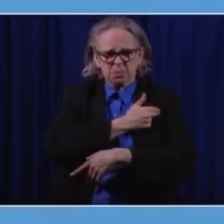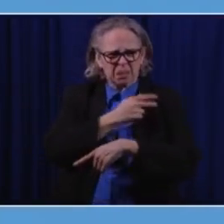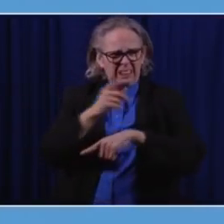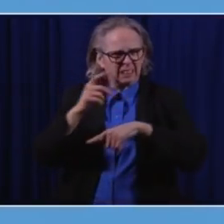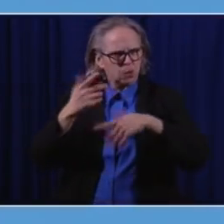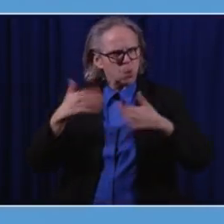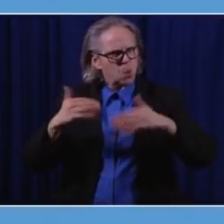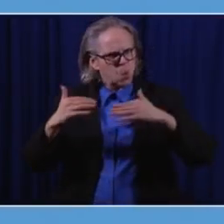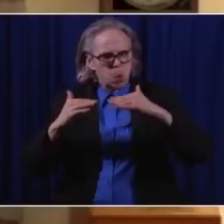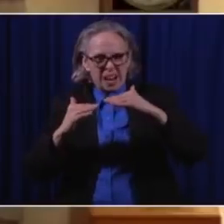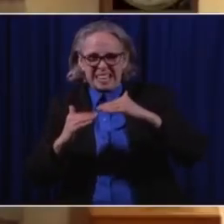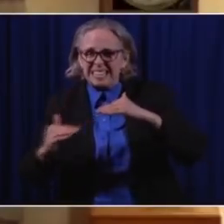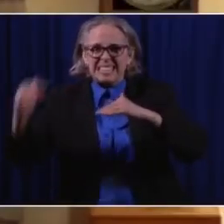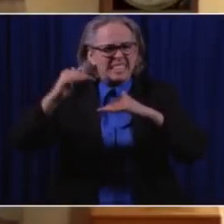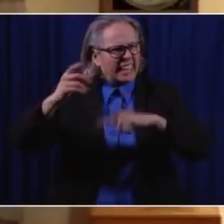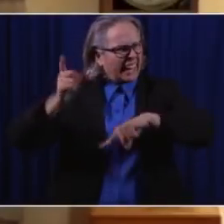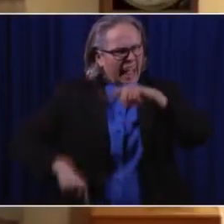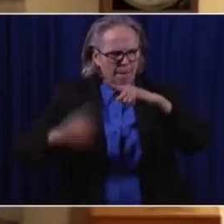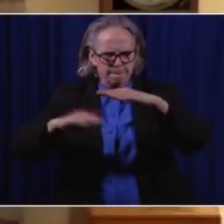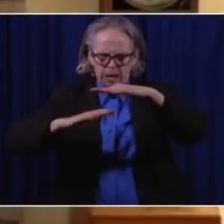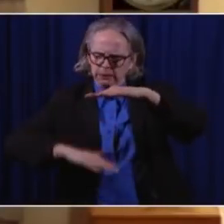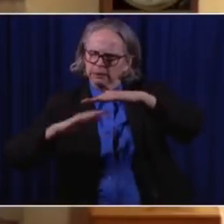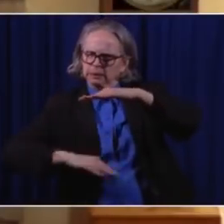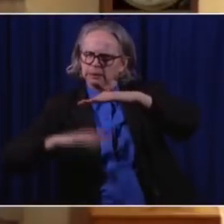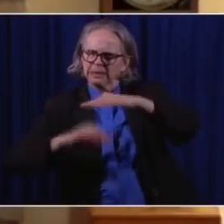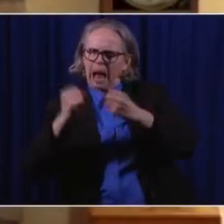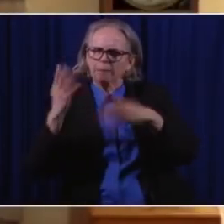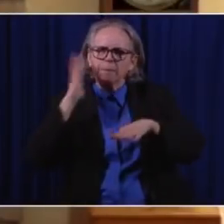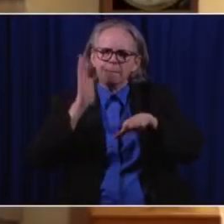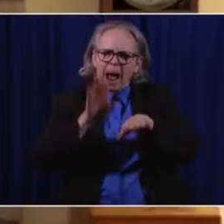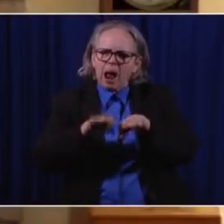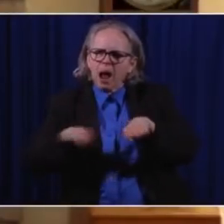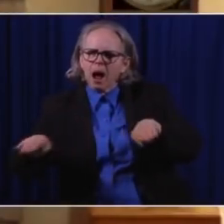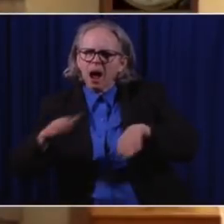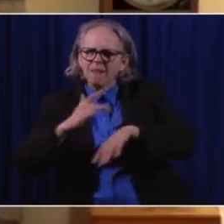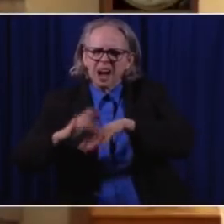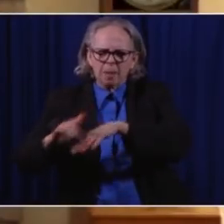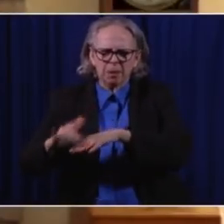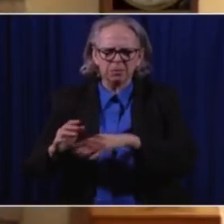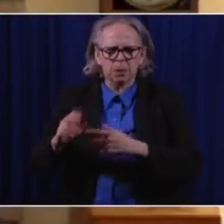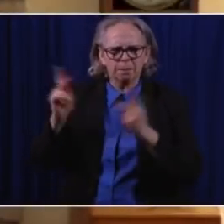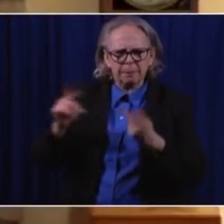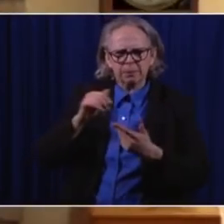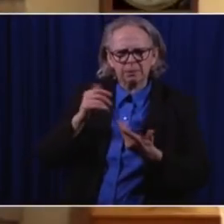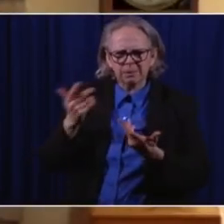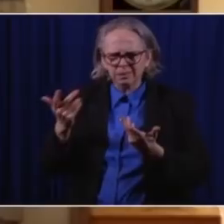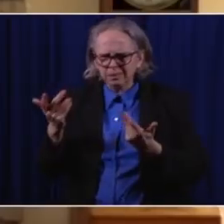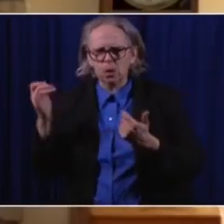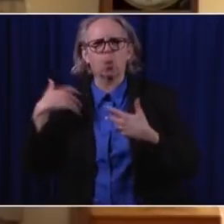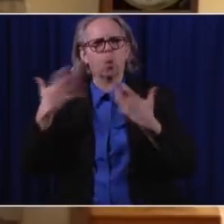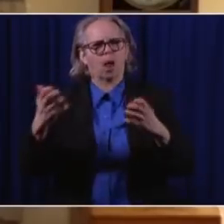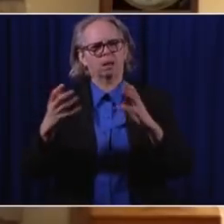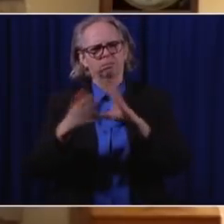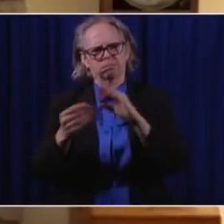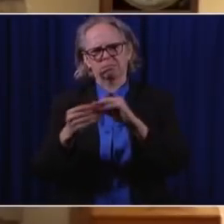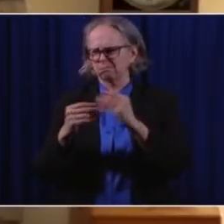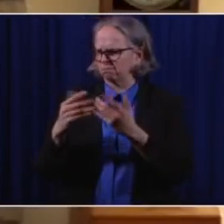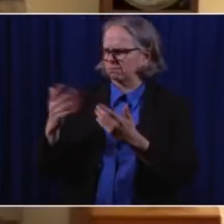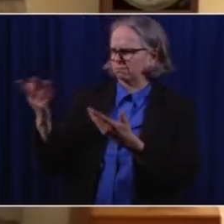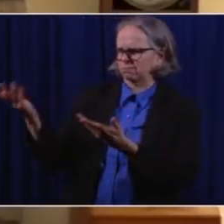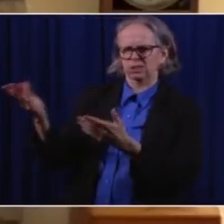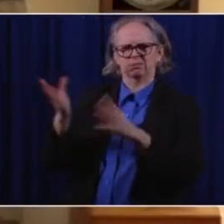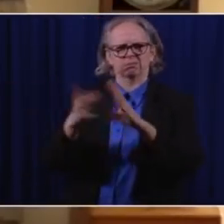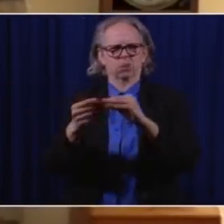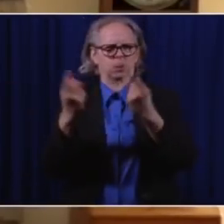who are going to report directly to you about what they're seeing in their hospital. And we'll have that in a little bit. Sadly, we also